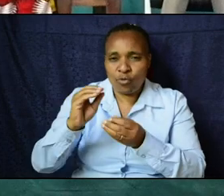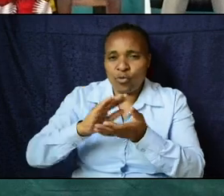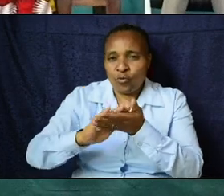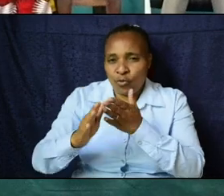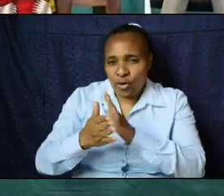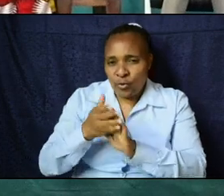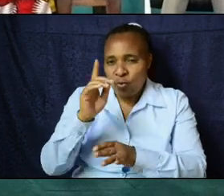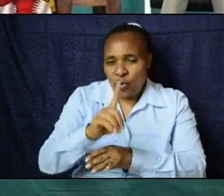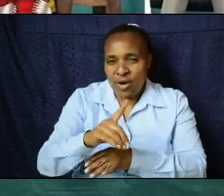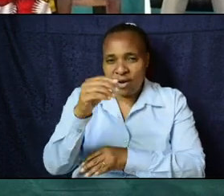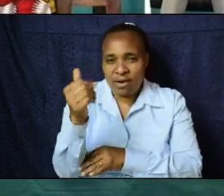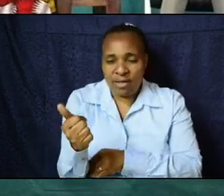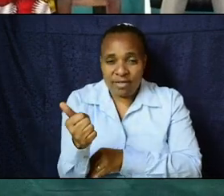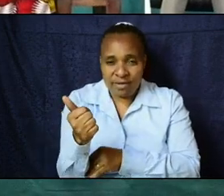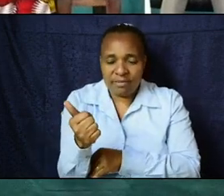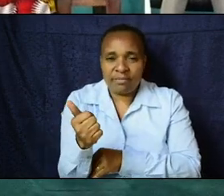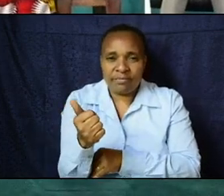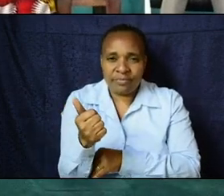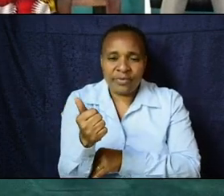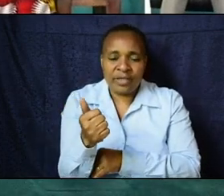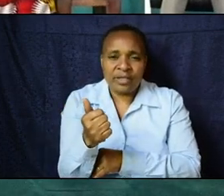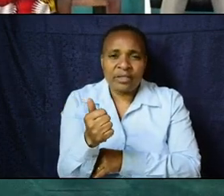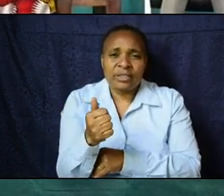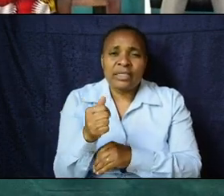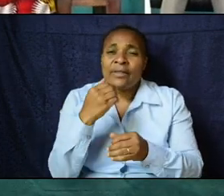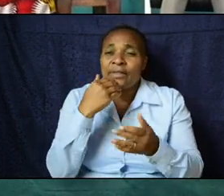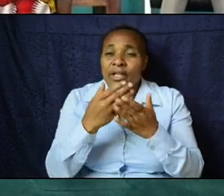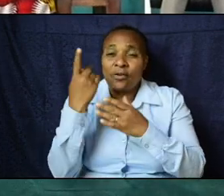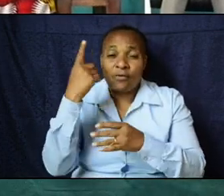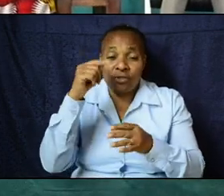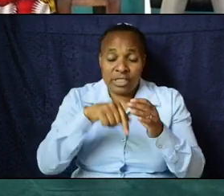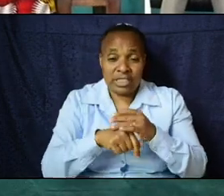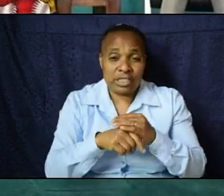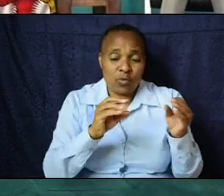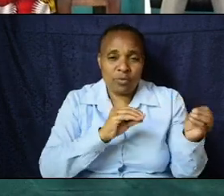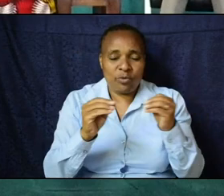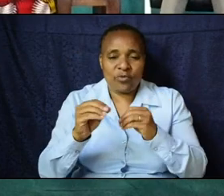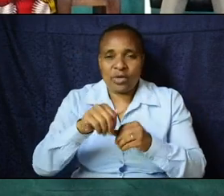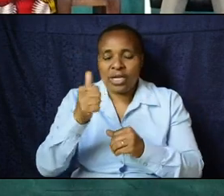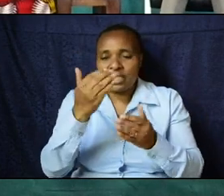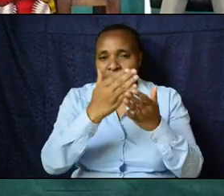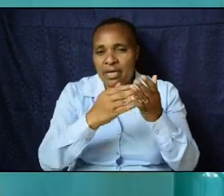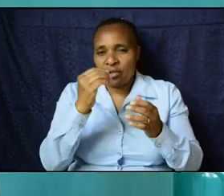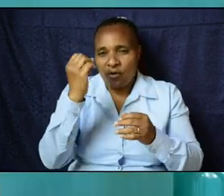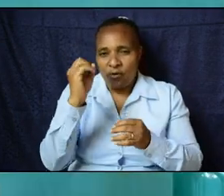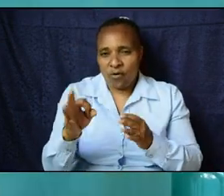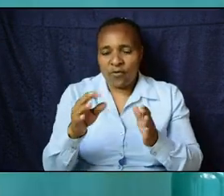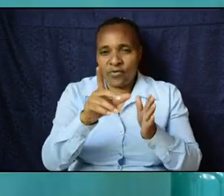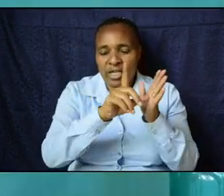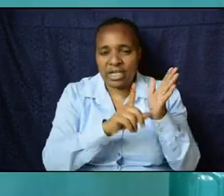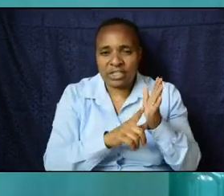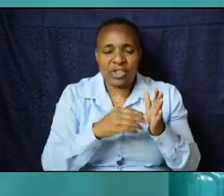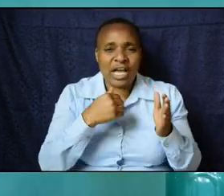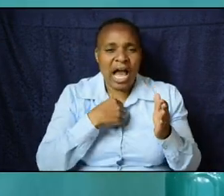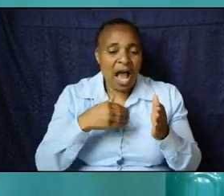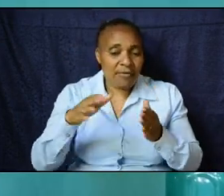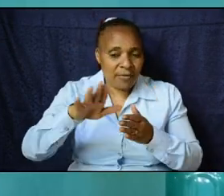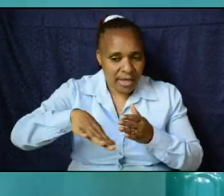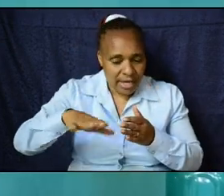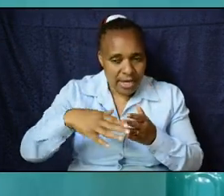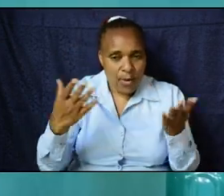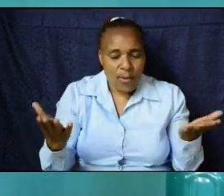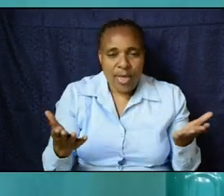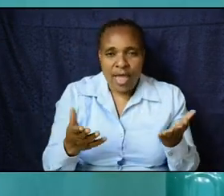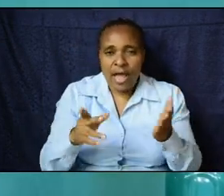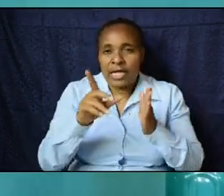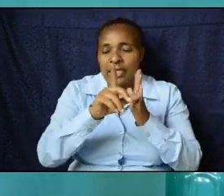Amen, amen. Thank you for that insight. So we'll move to the next part of our lesson, right? So we have a section in our lessons, if you have,